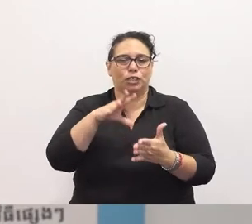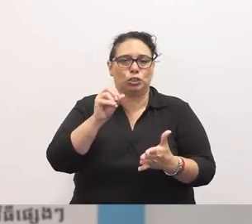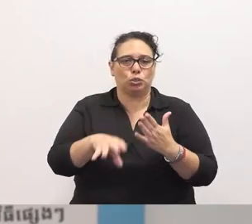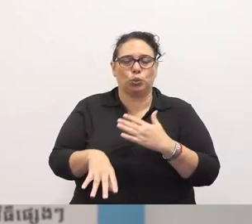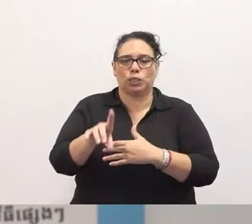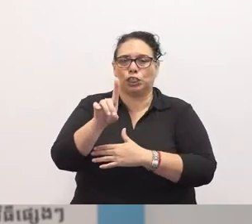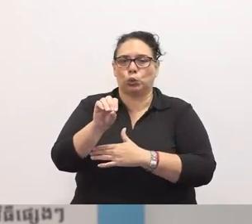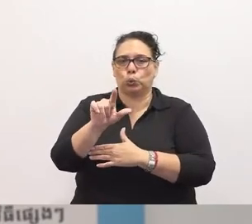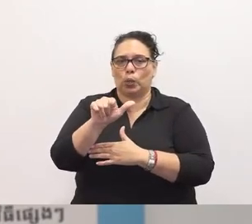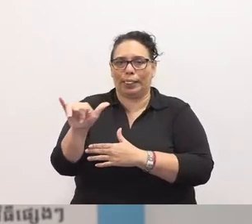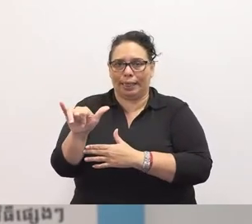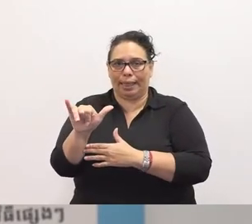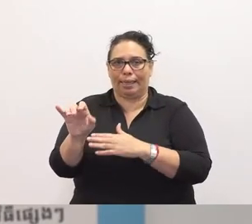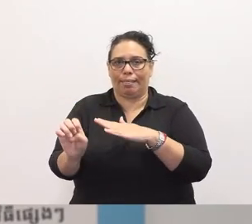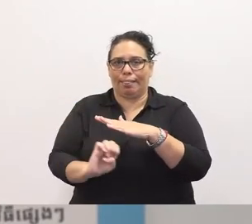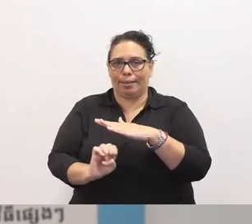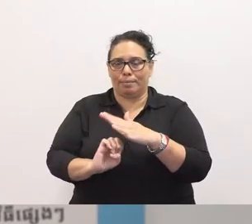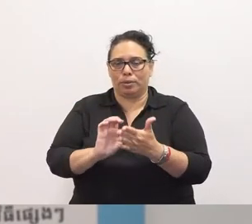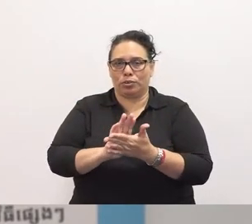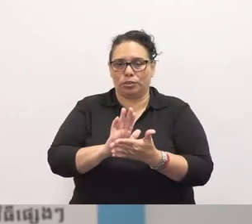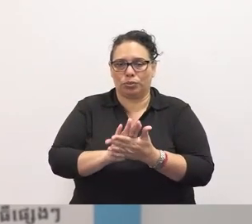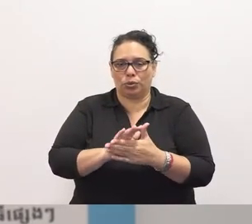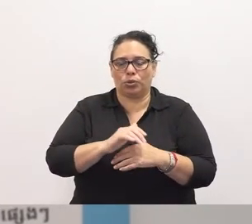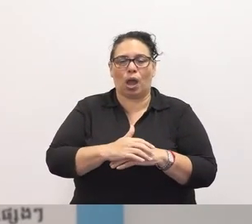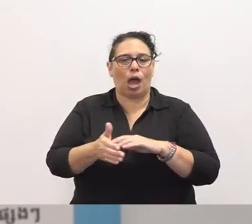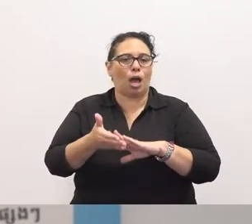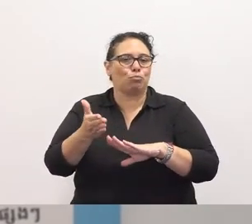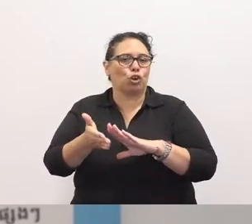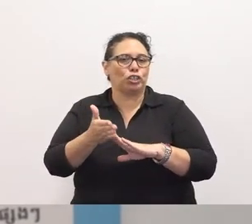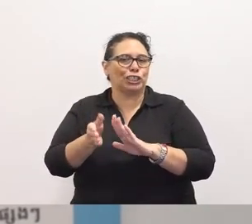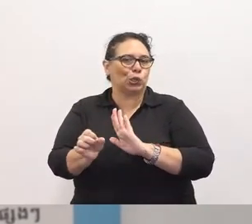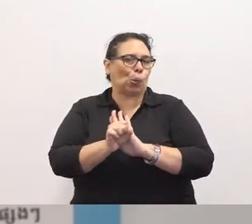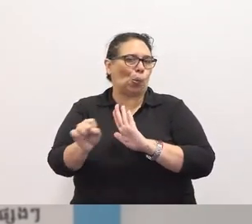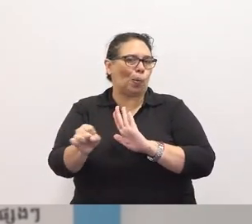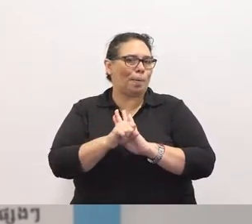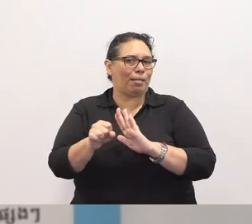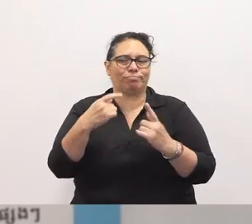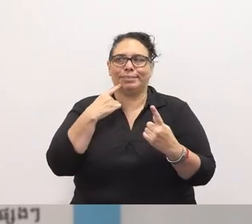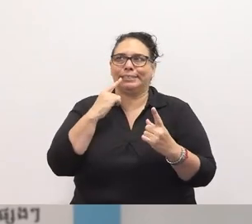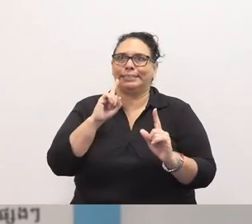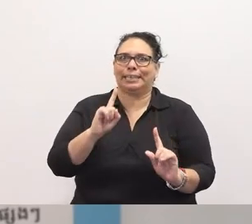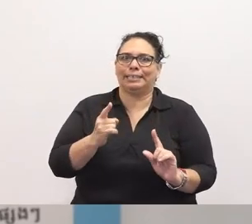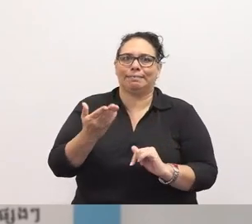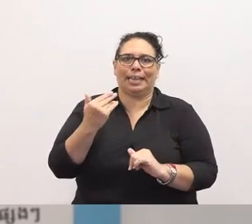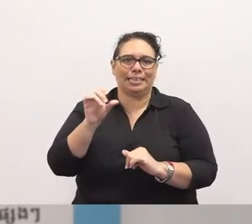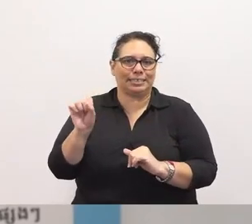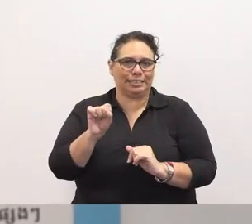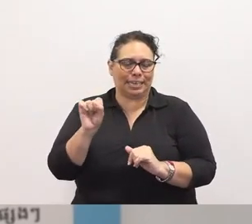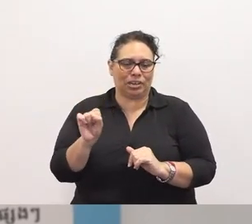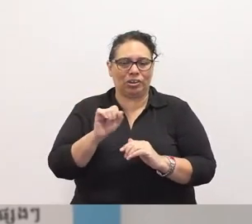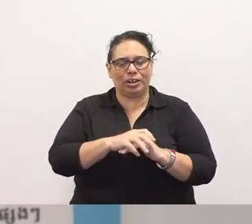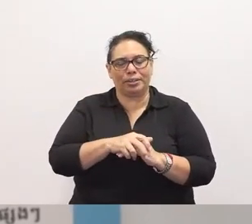Dooley Elementary School. Operation School Bell was definitely a success last Saturday.